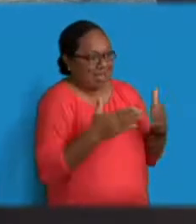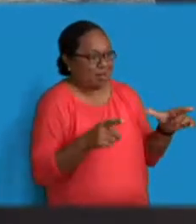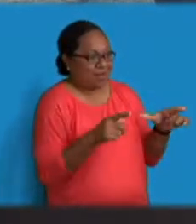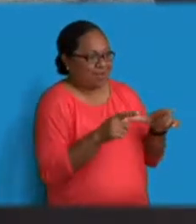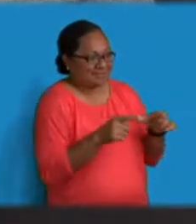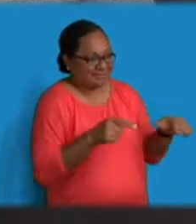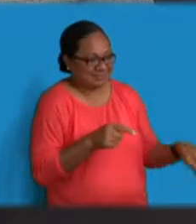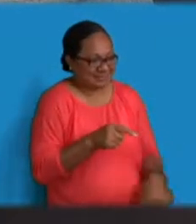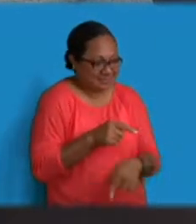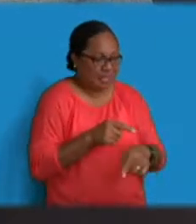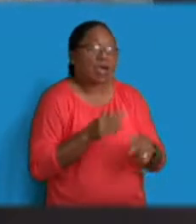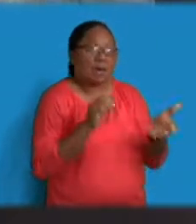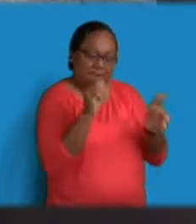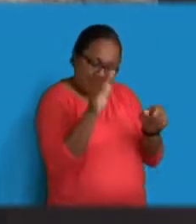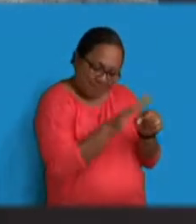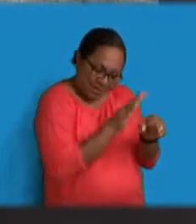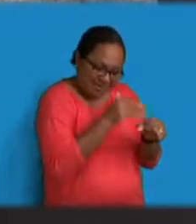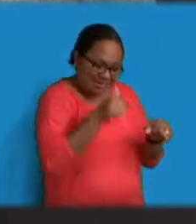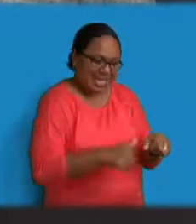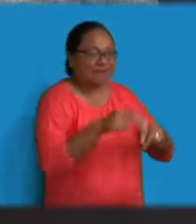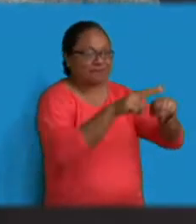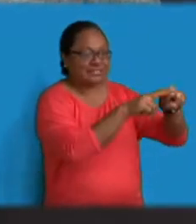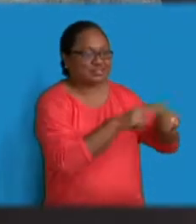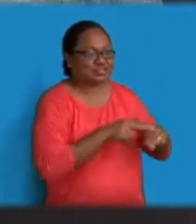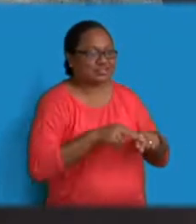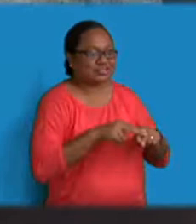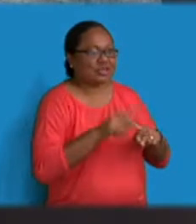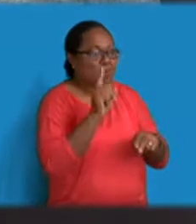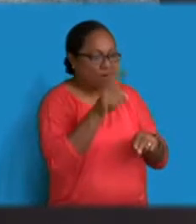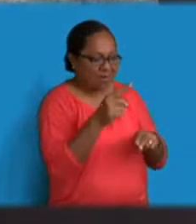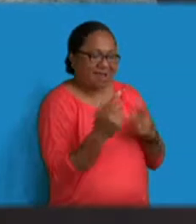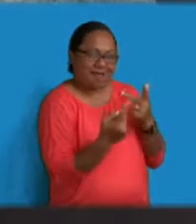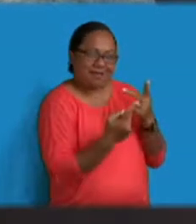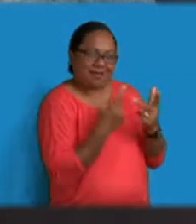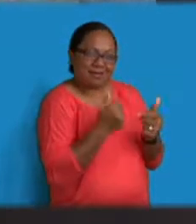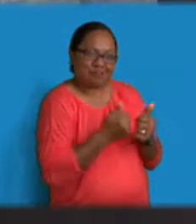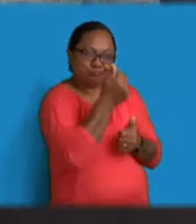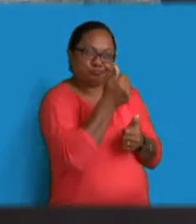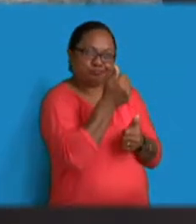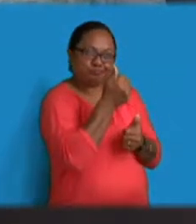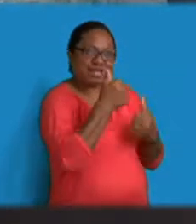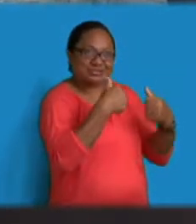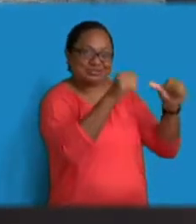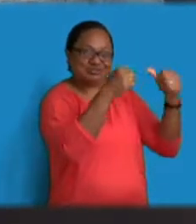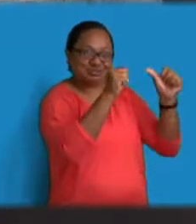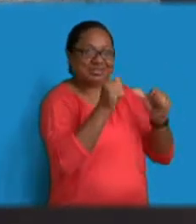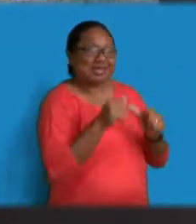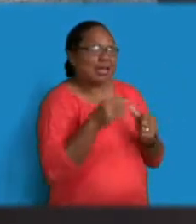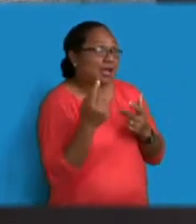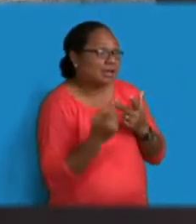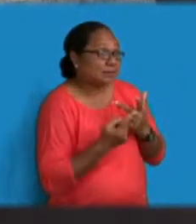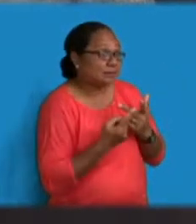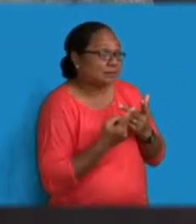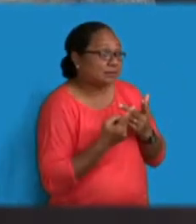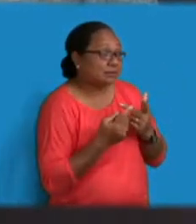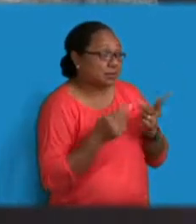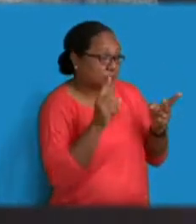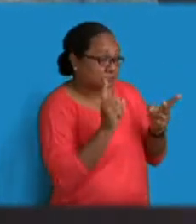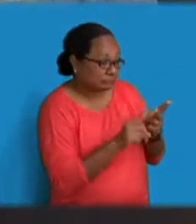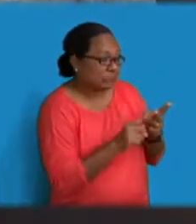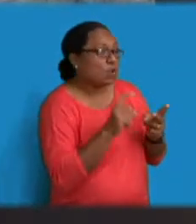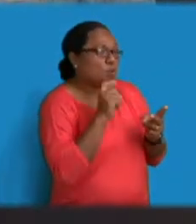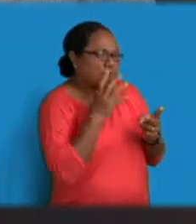Fijian-made, Fijian-crafted products. So that is another benefit that will come out of this. Apart from that, there will be side